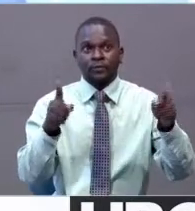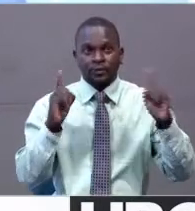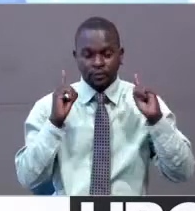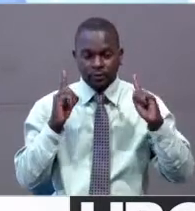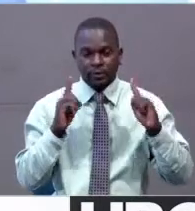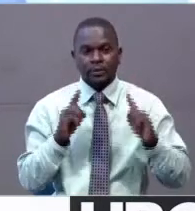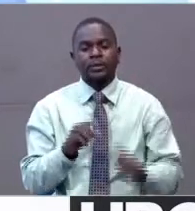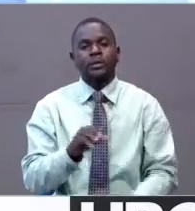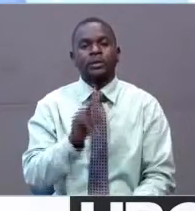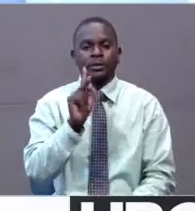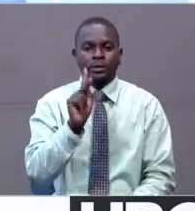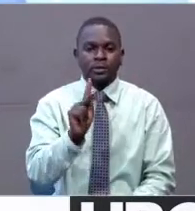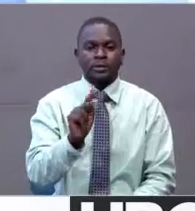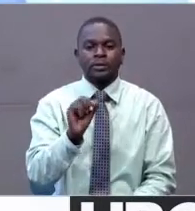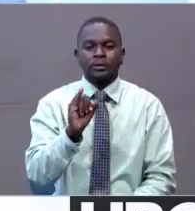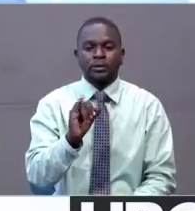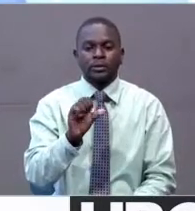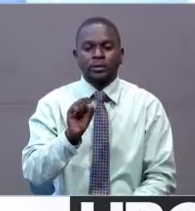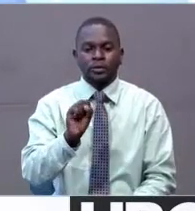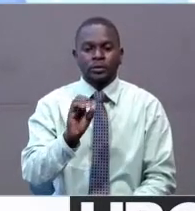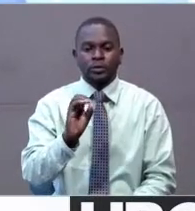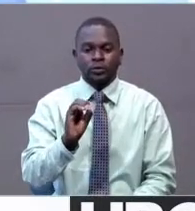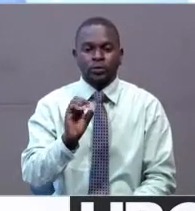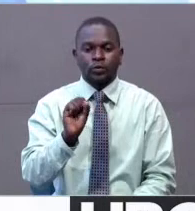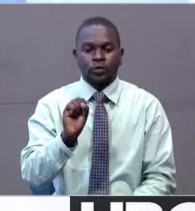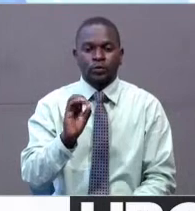Onkole family in Chambogo. Now,